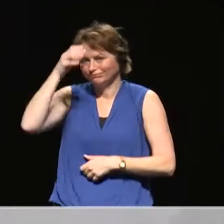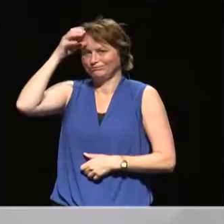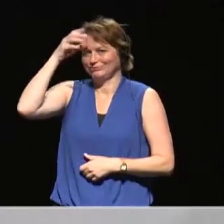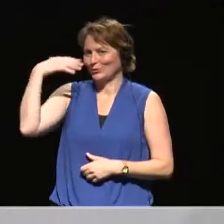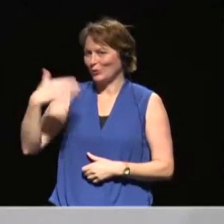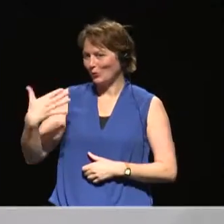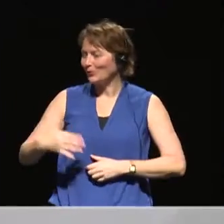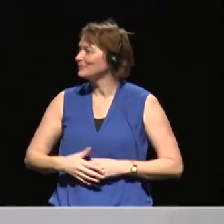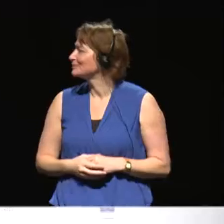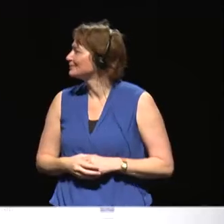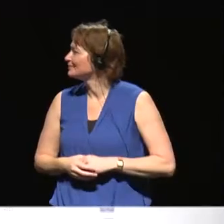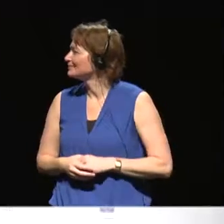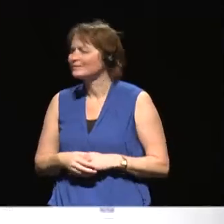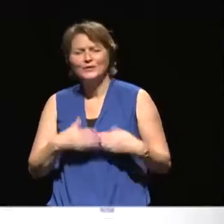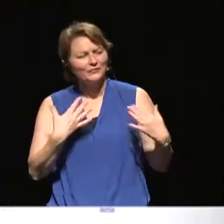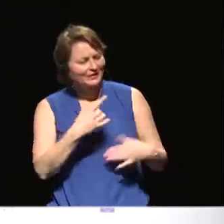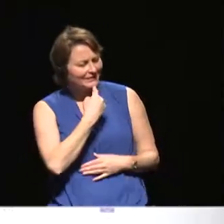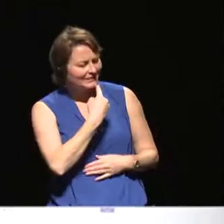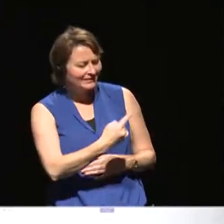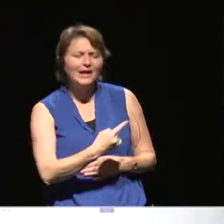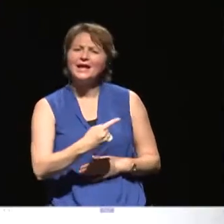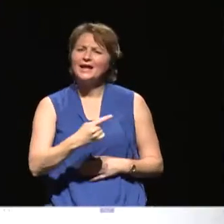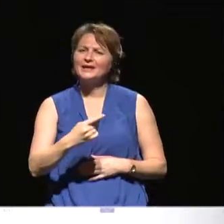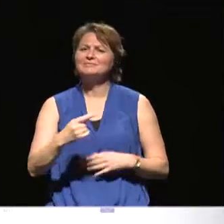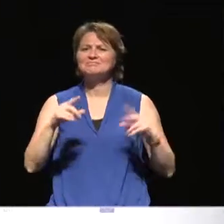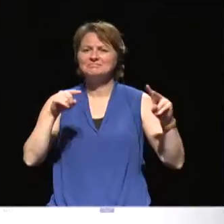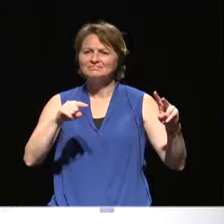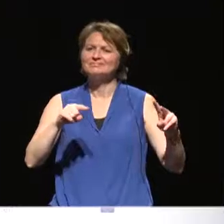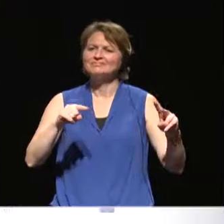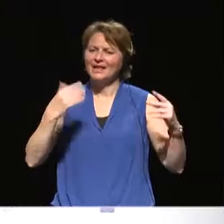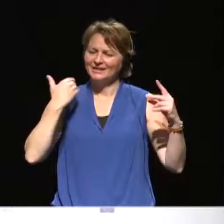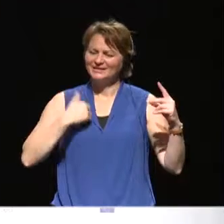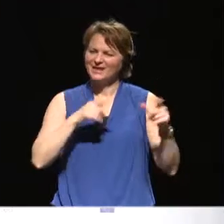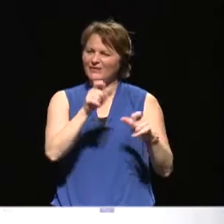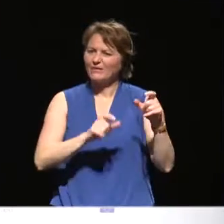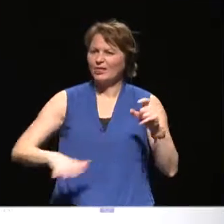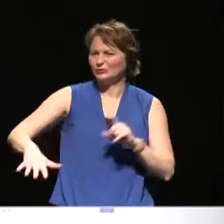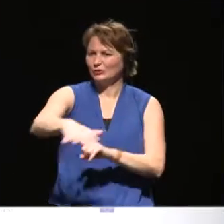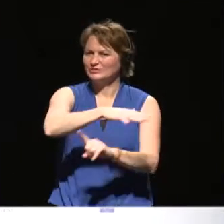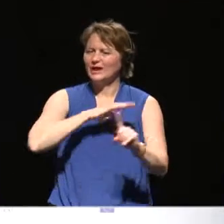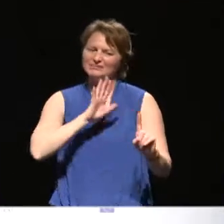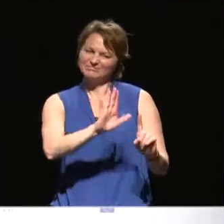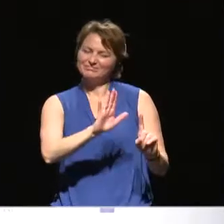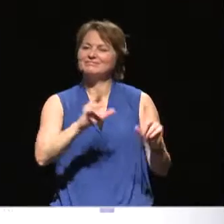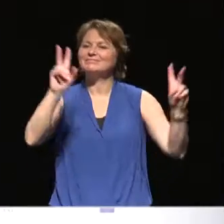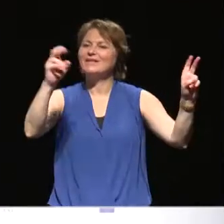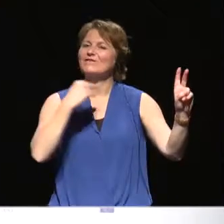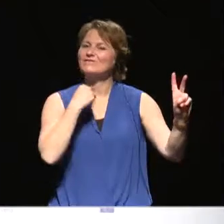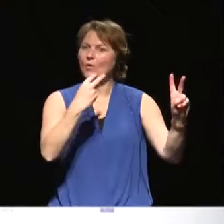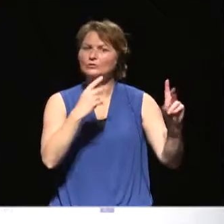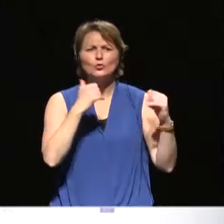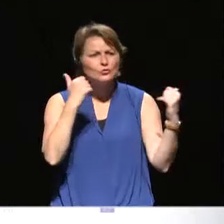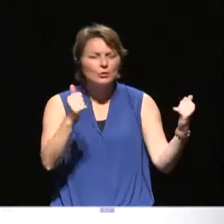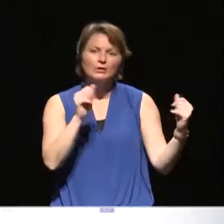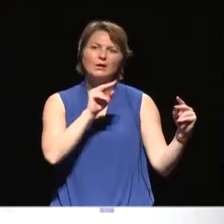And as I said, the voice of the civil society, to have also good interlocutors in addition to the government, and to have a good